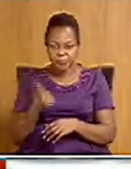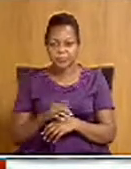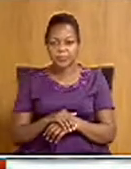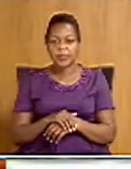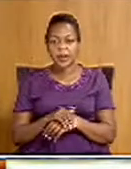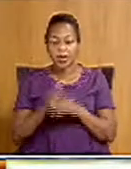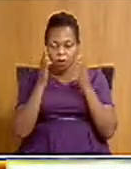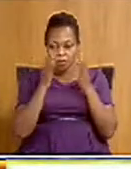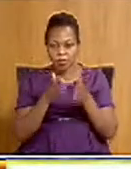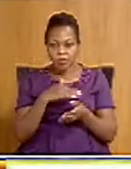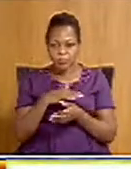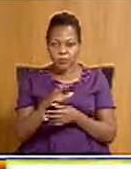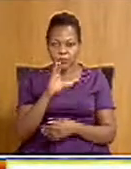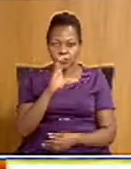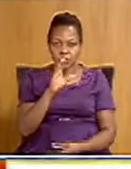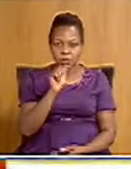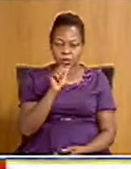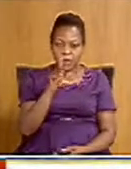pre-capitalist,